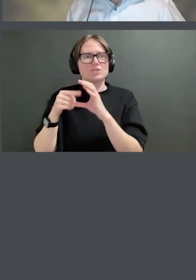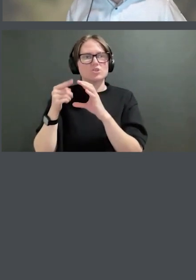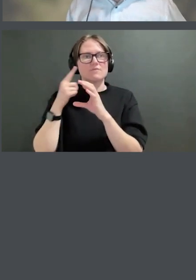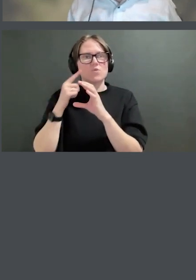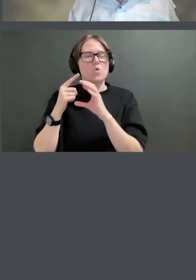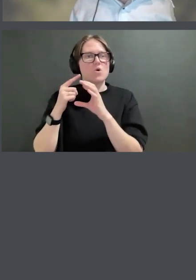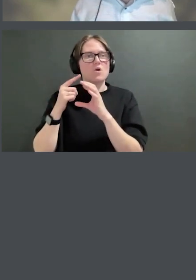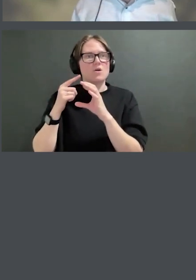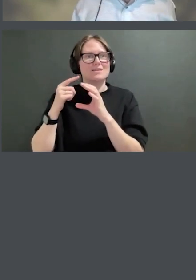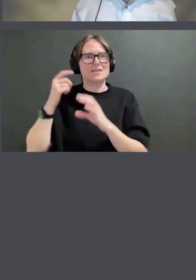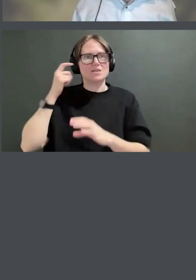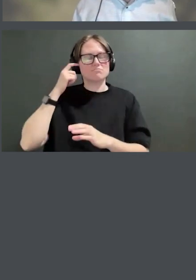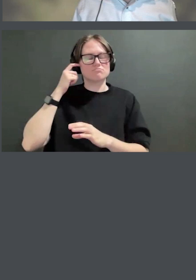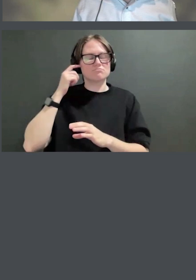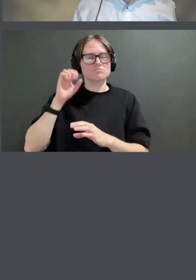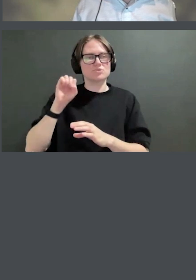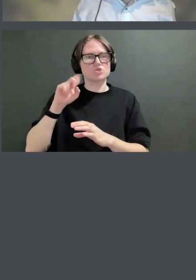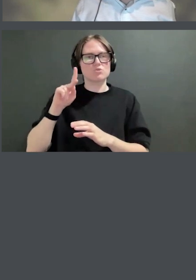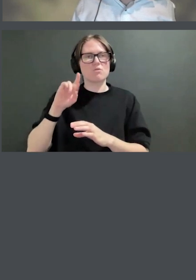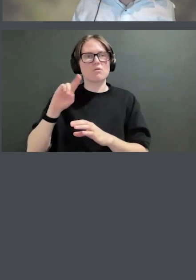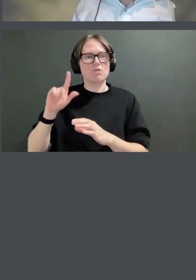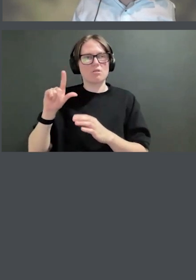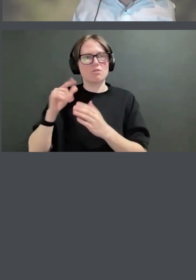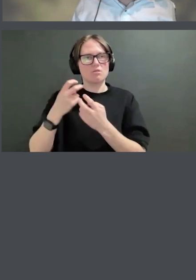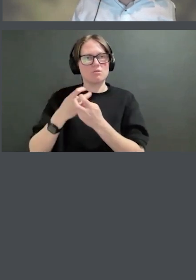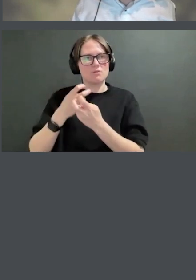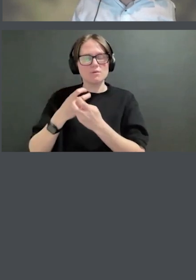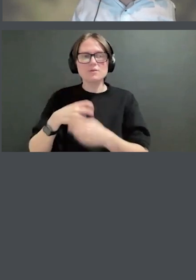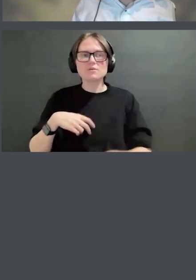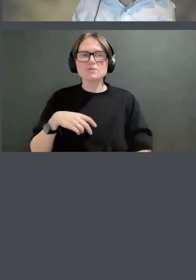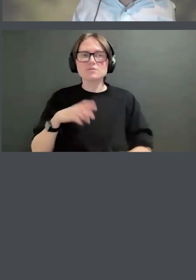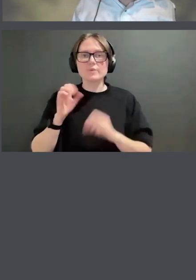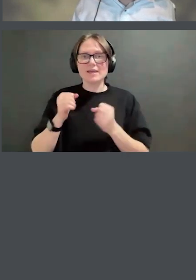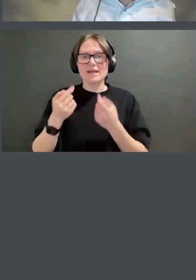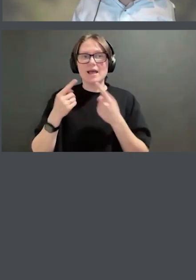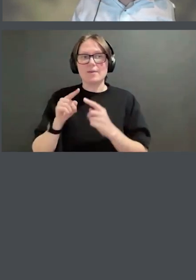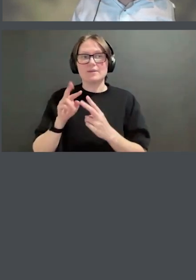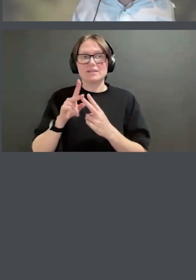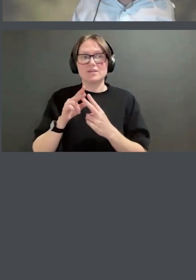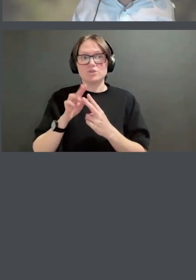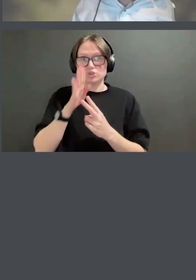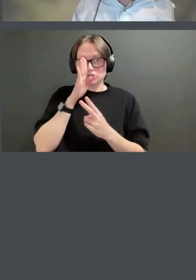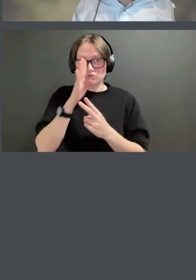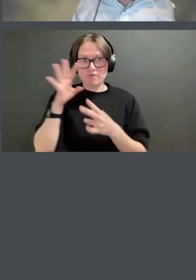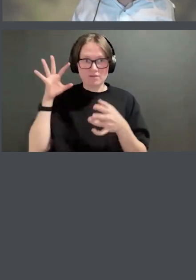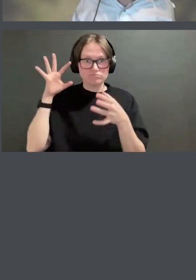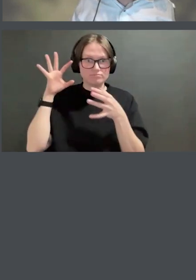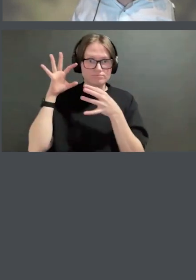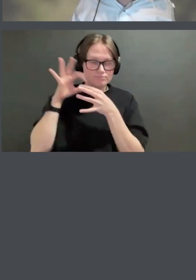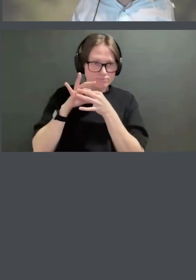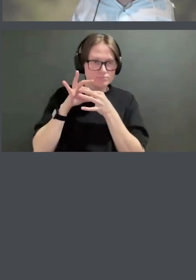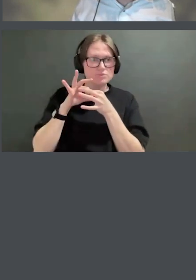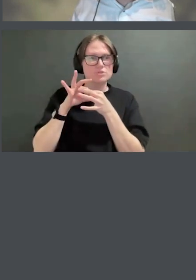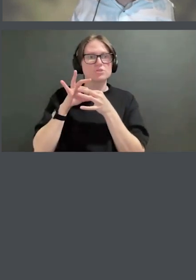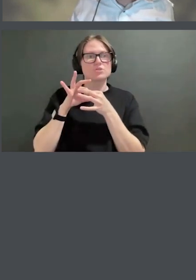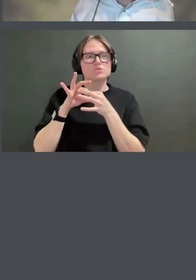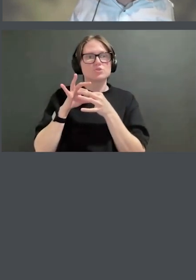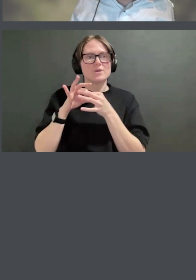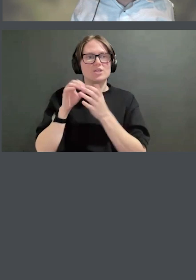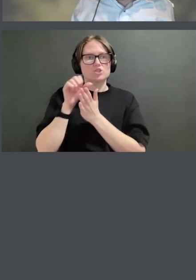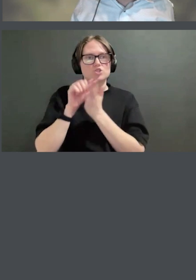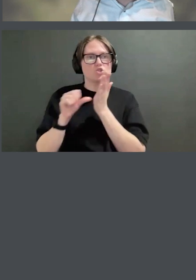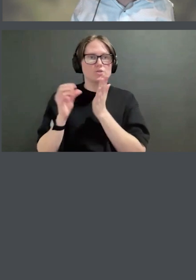base. So that can happen either through a direct connection to an osseointegrated or a surgically